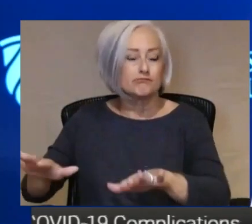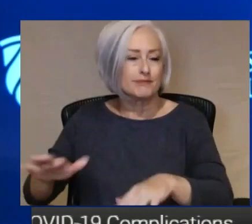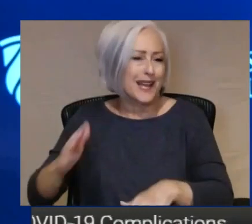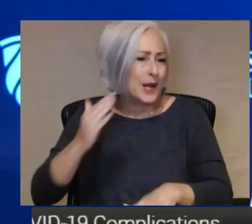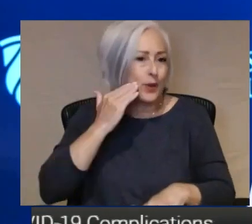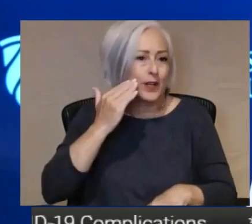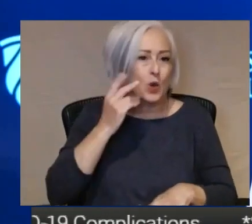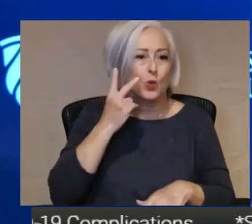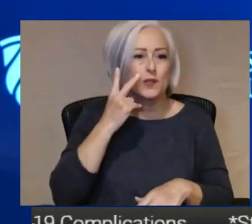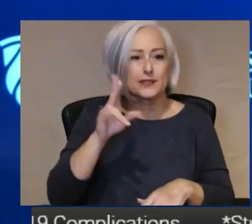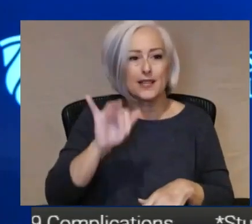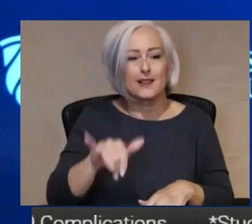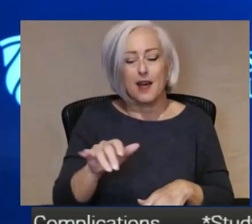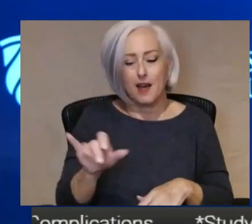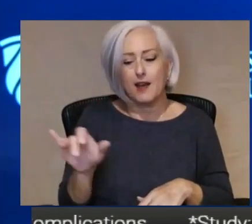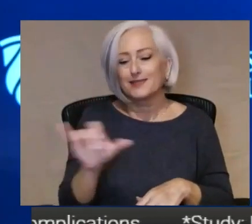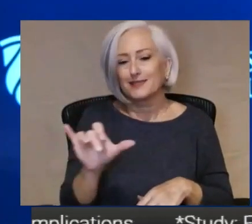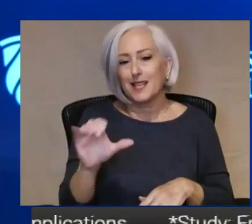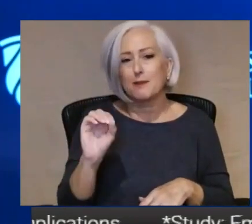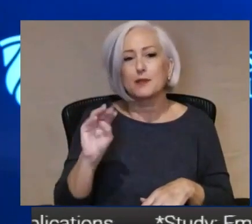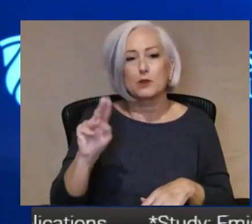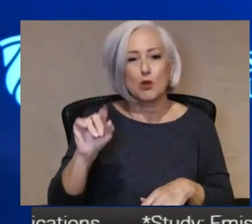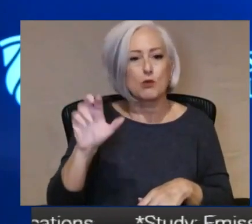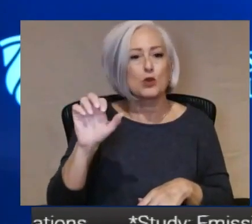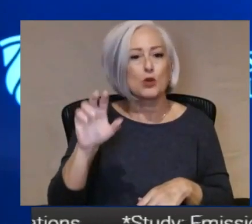wave. So, yes, you're going to see